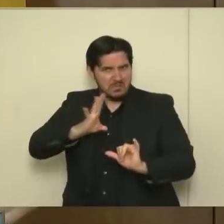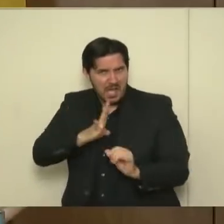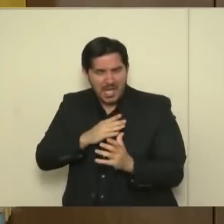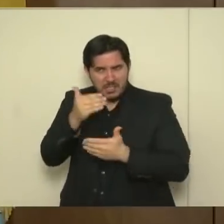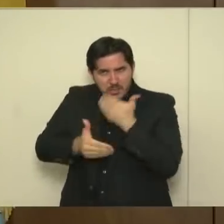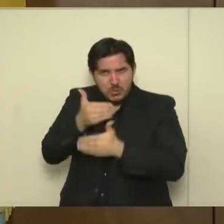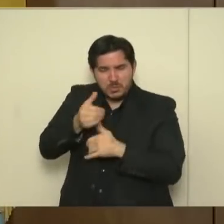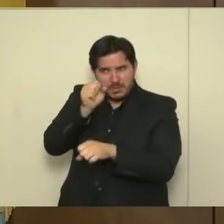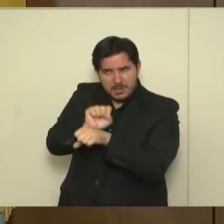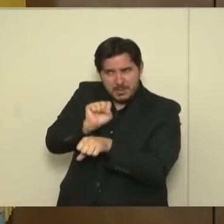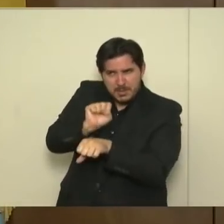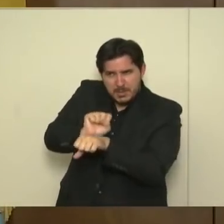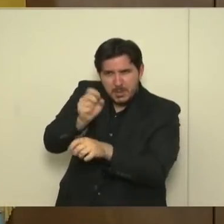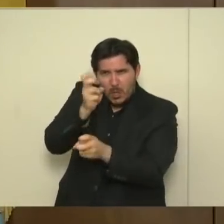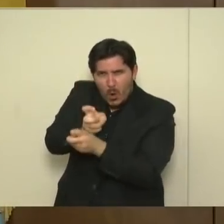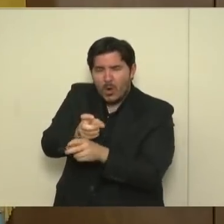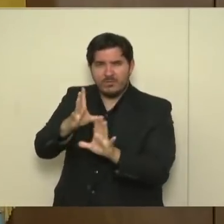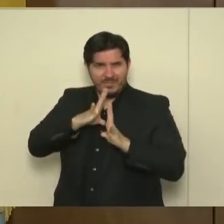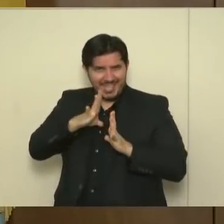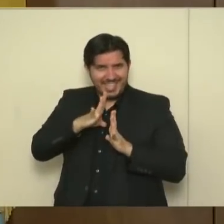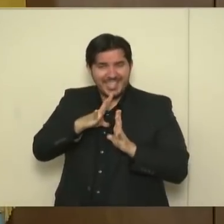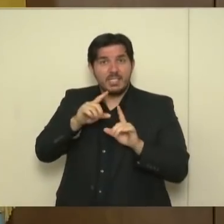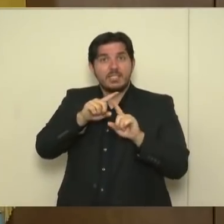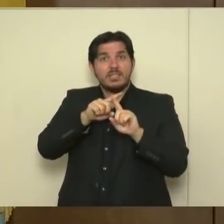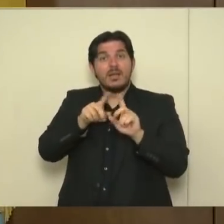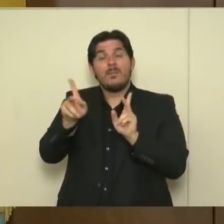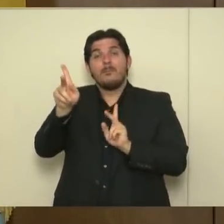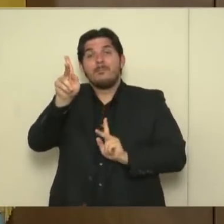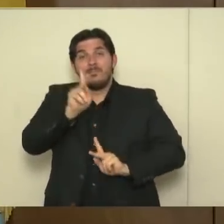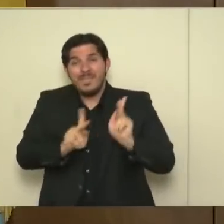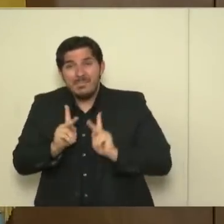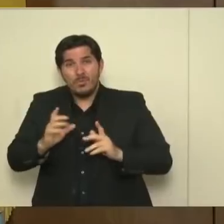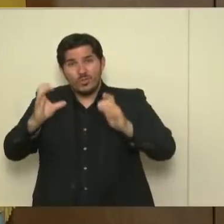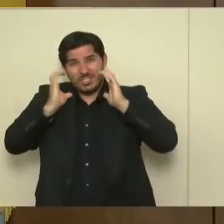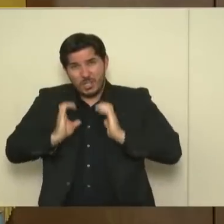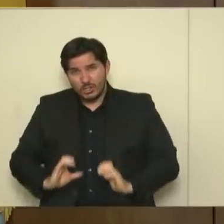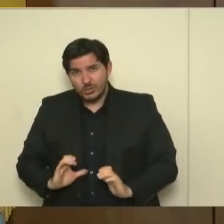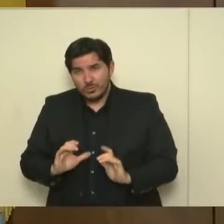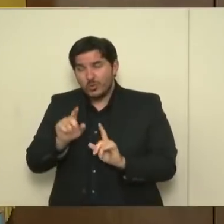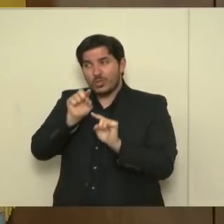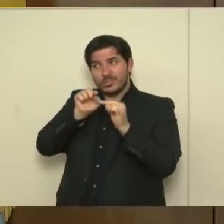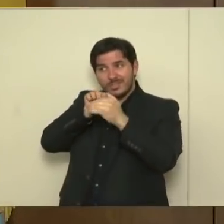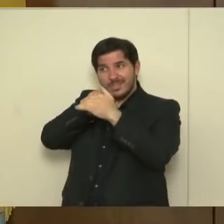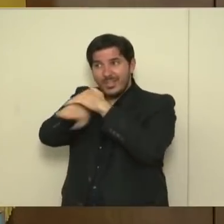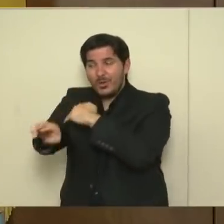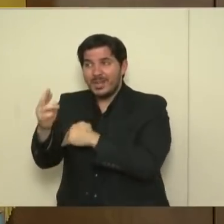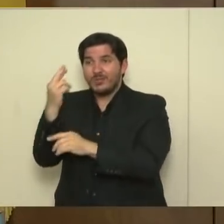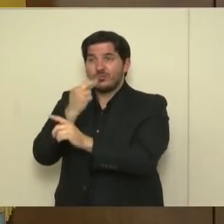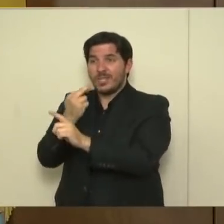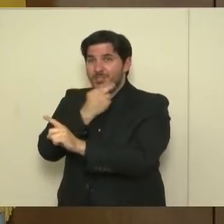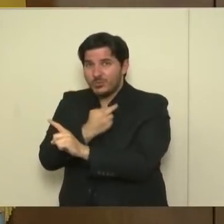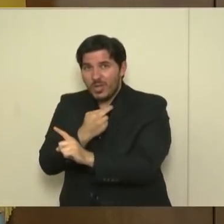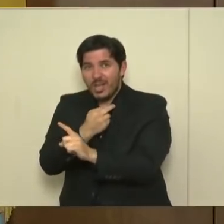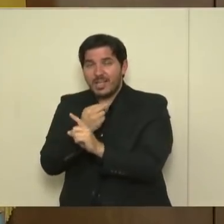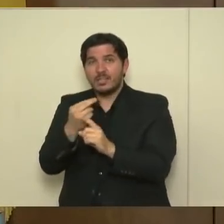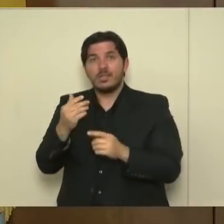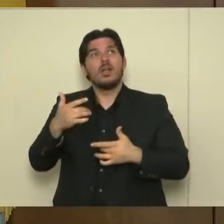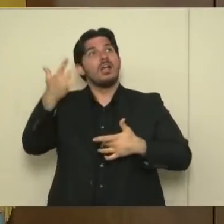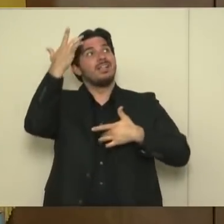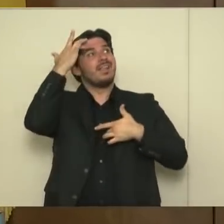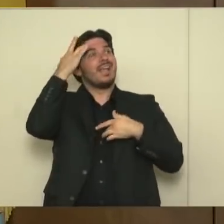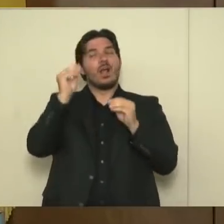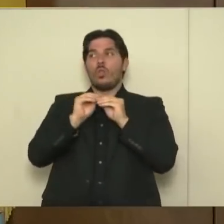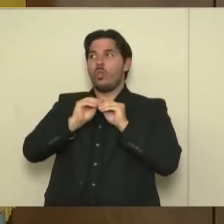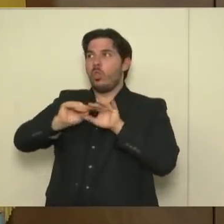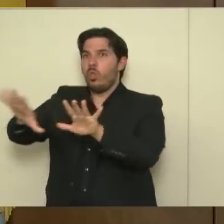by and large, people brought COVID to restaurants and created that rate of infection. And again, if you're indoors, you don't